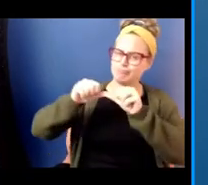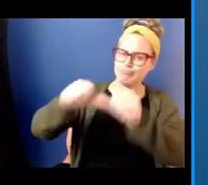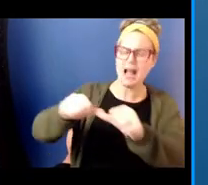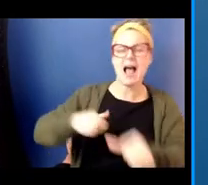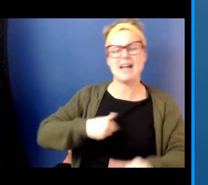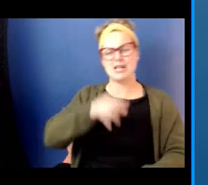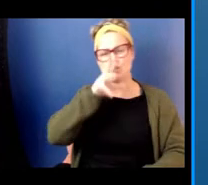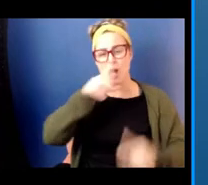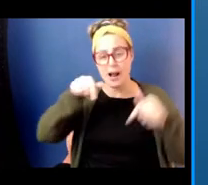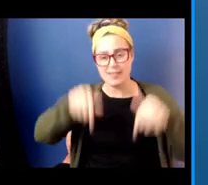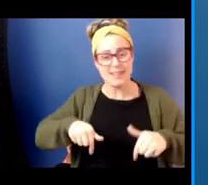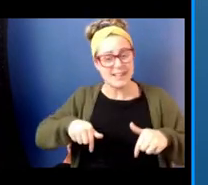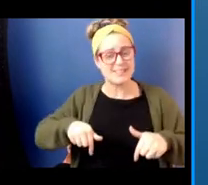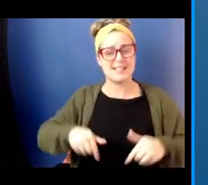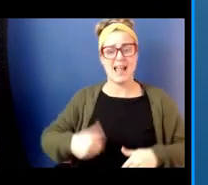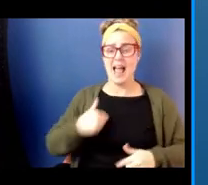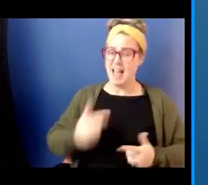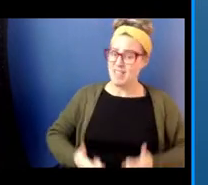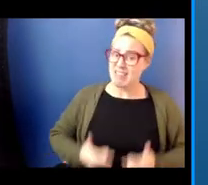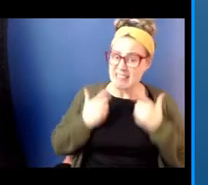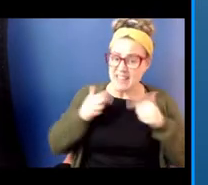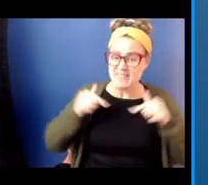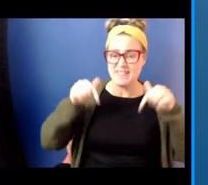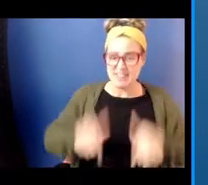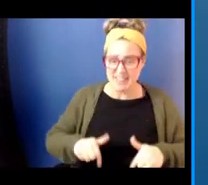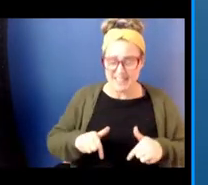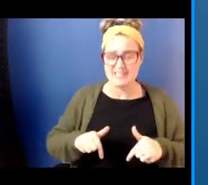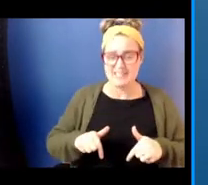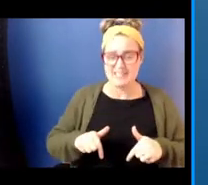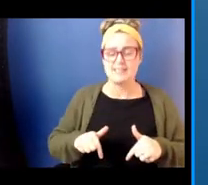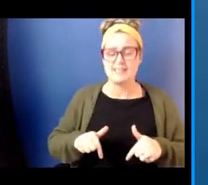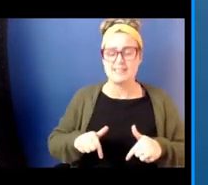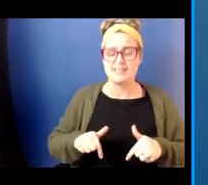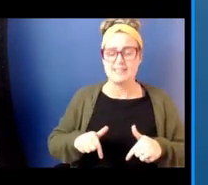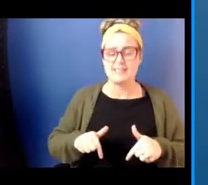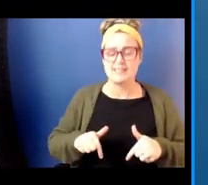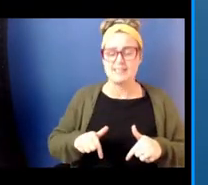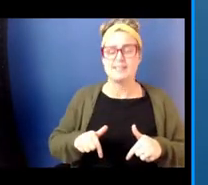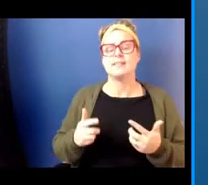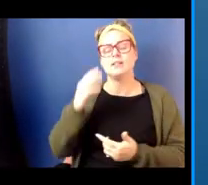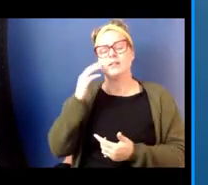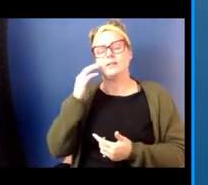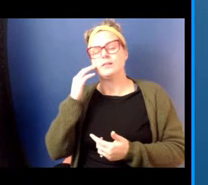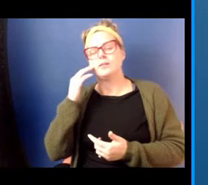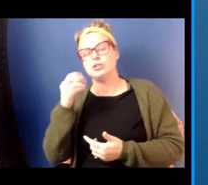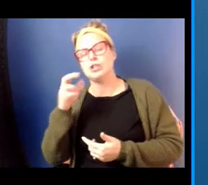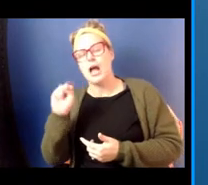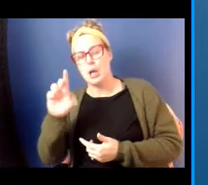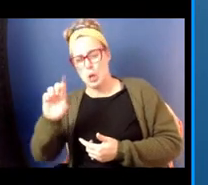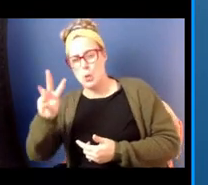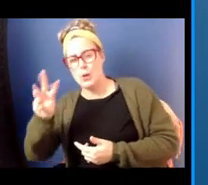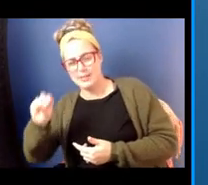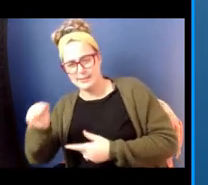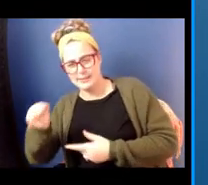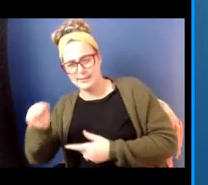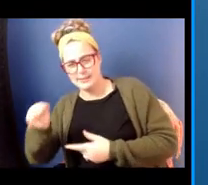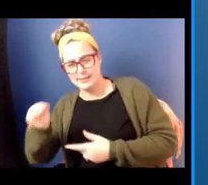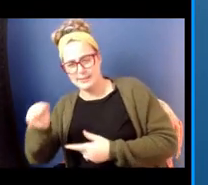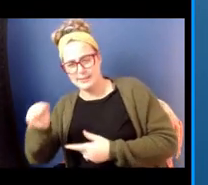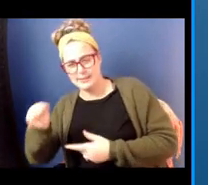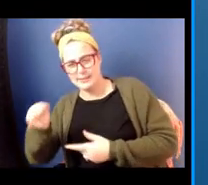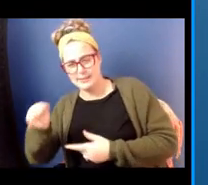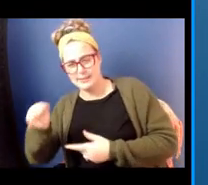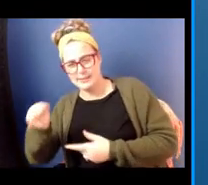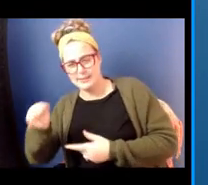party with the tenacity of John Lewis and those who March and bled with septum o'clock and